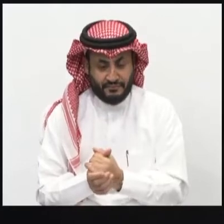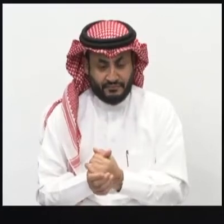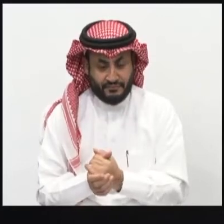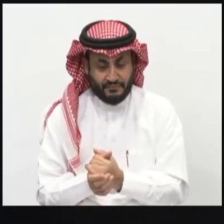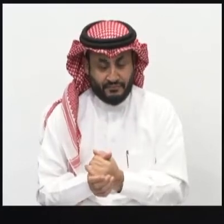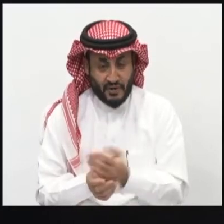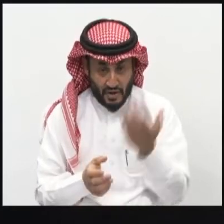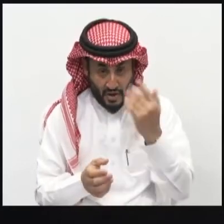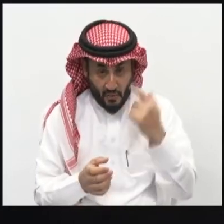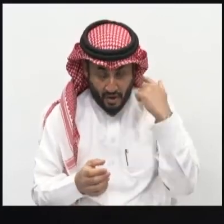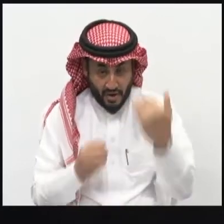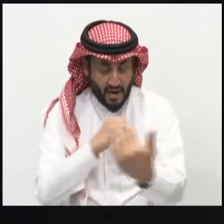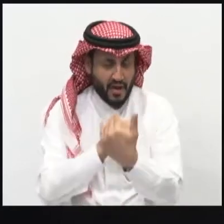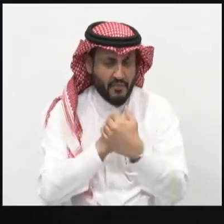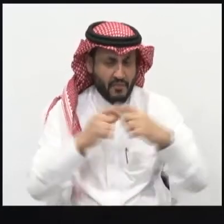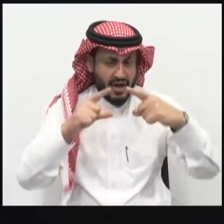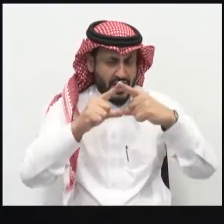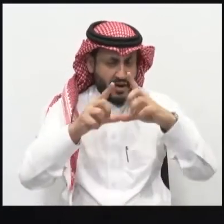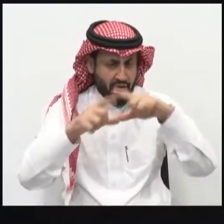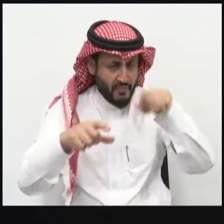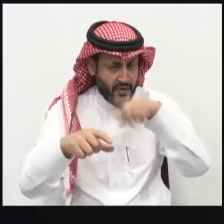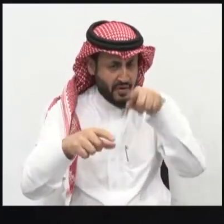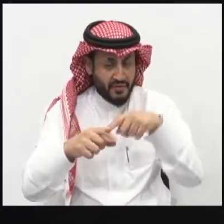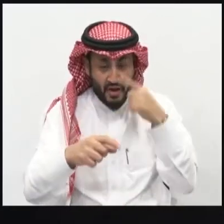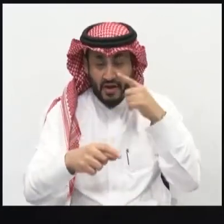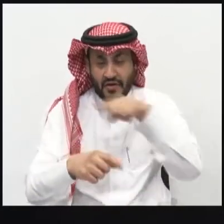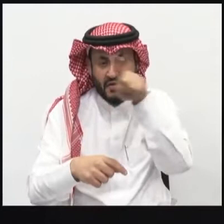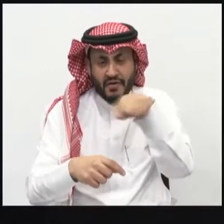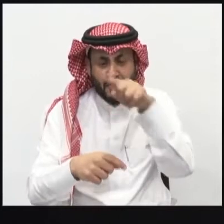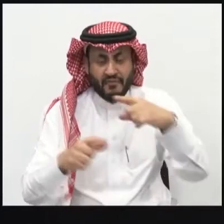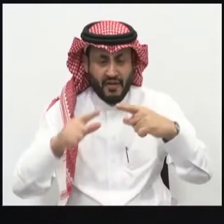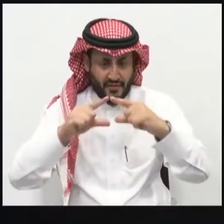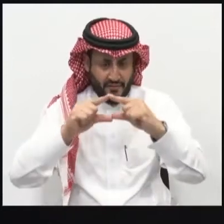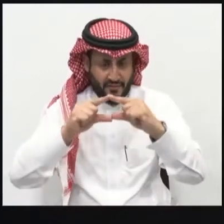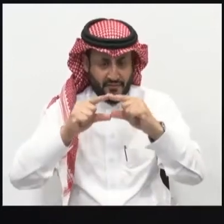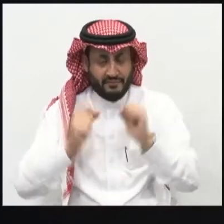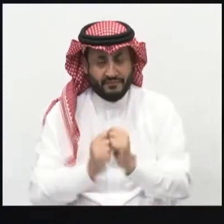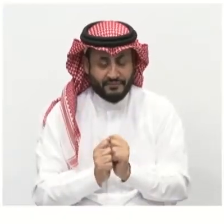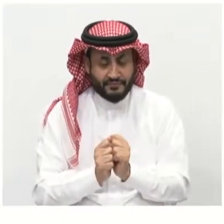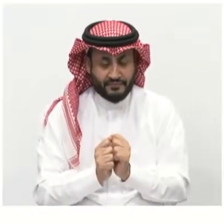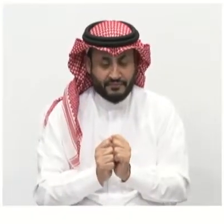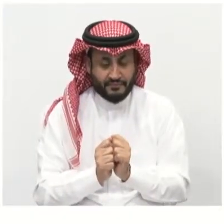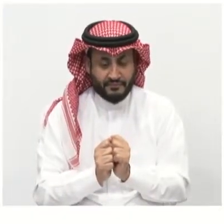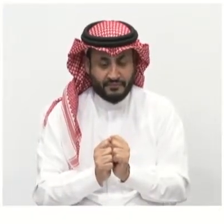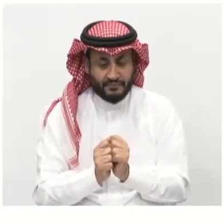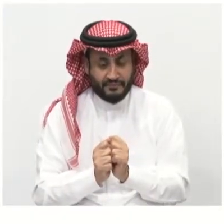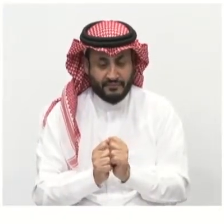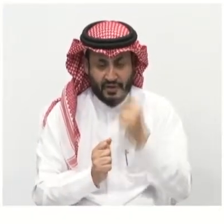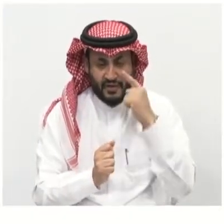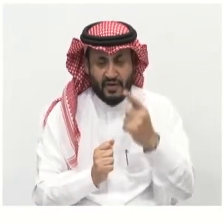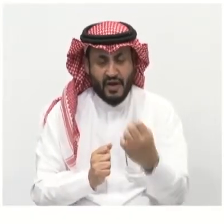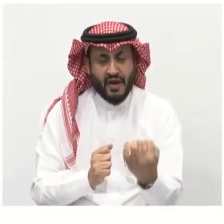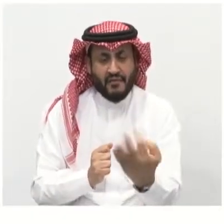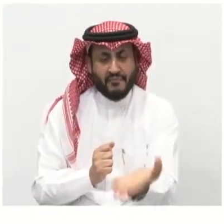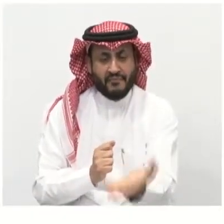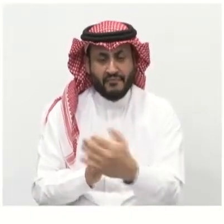learned about shapes? So we see circles and triangles. Excellent. So let's count.